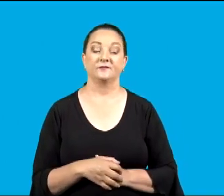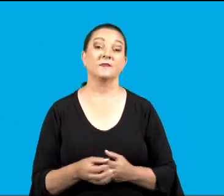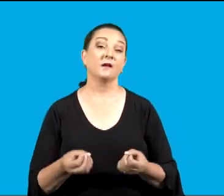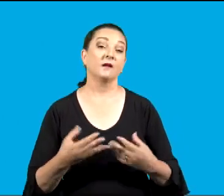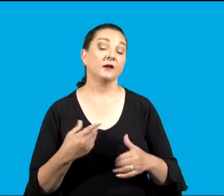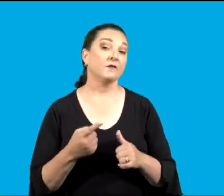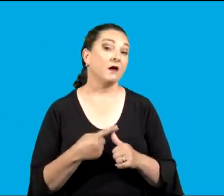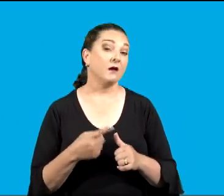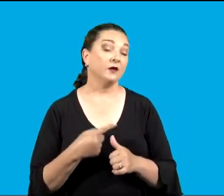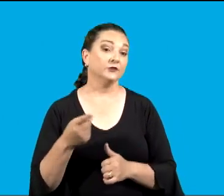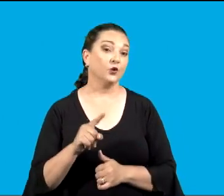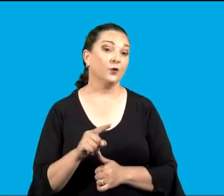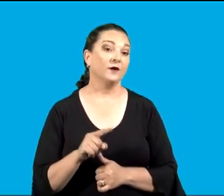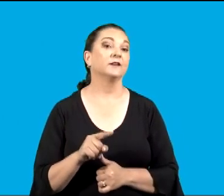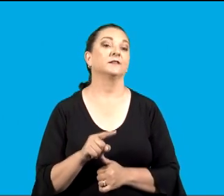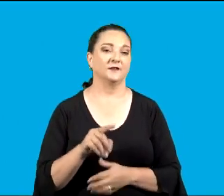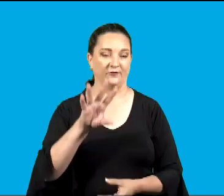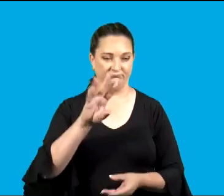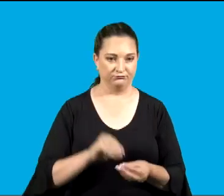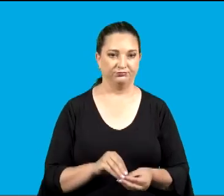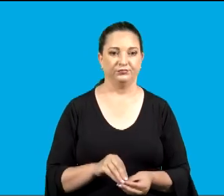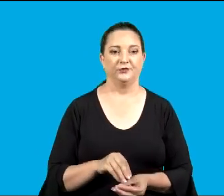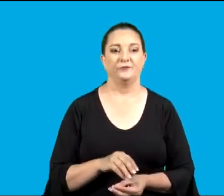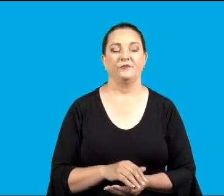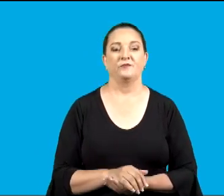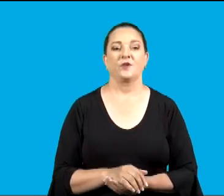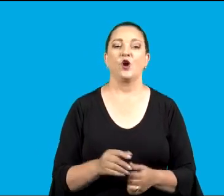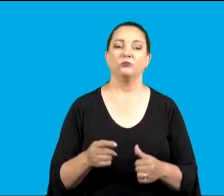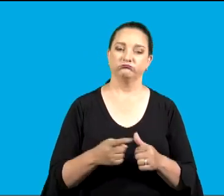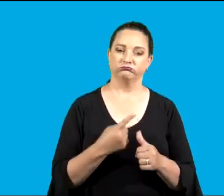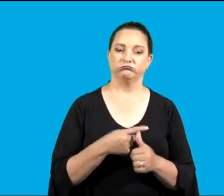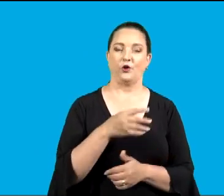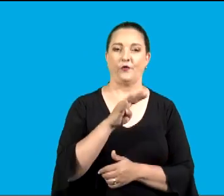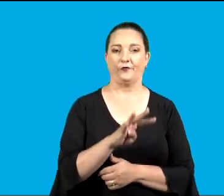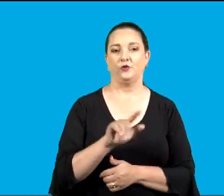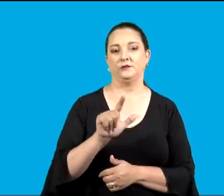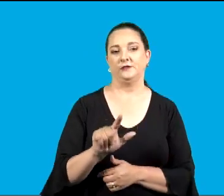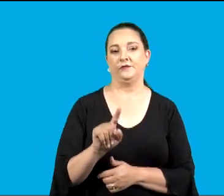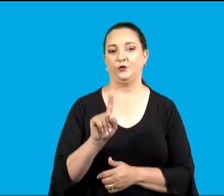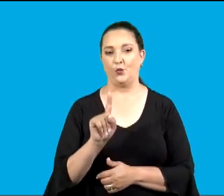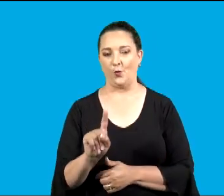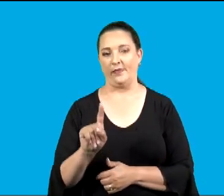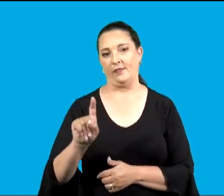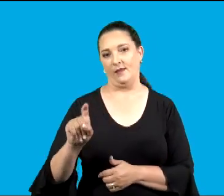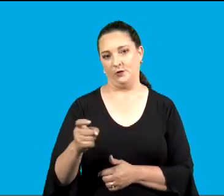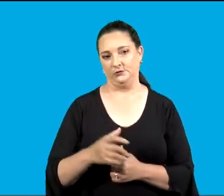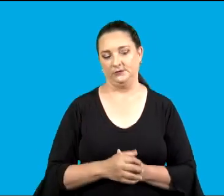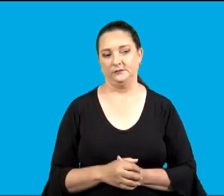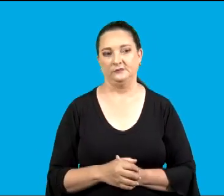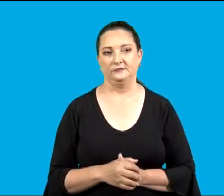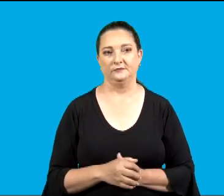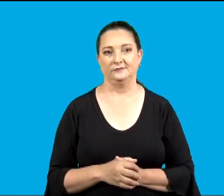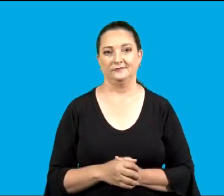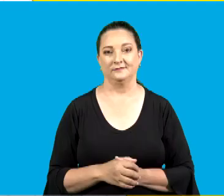2,640. It gives me a total of 471,000. So that is what I end up with here,